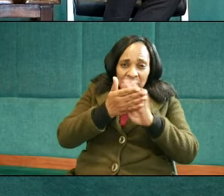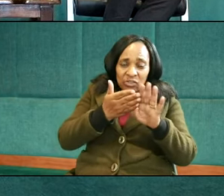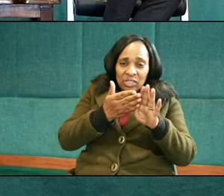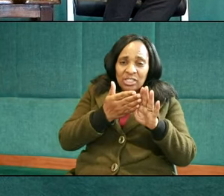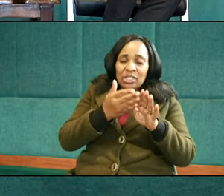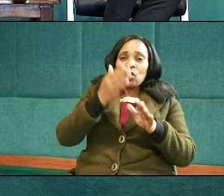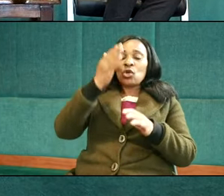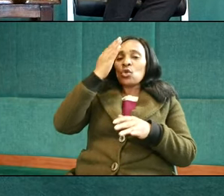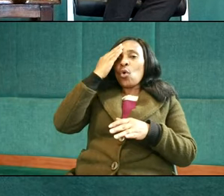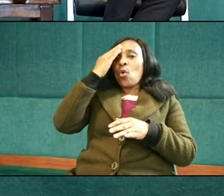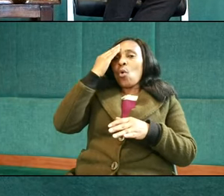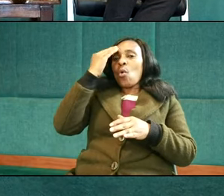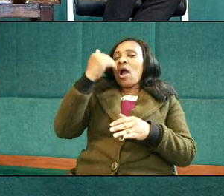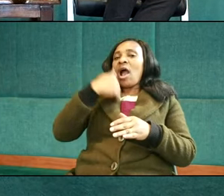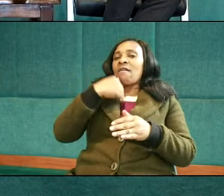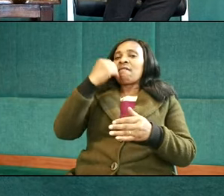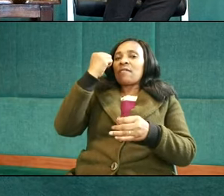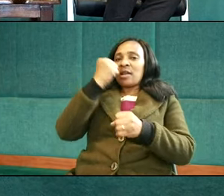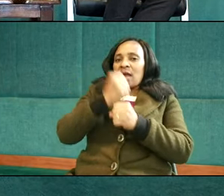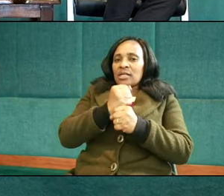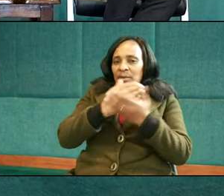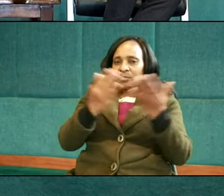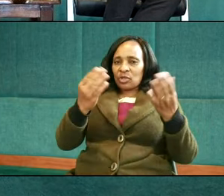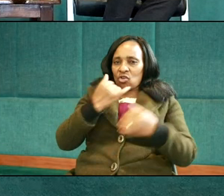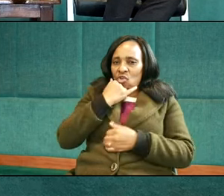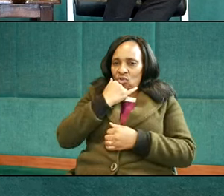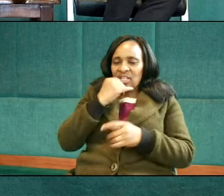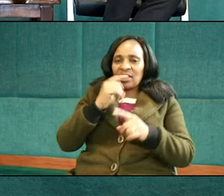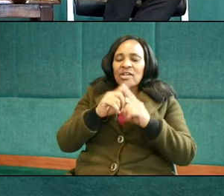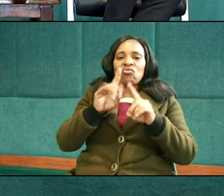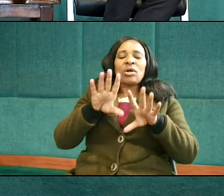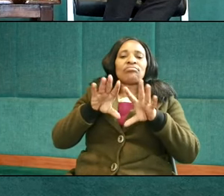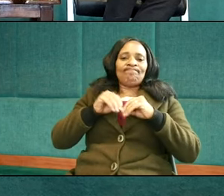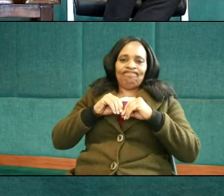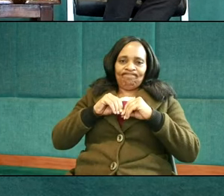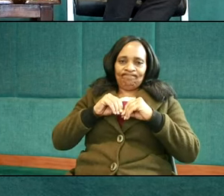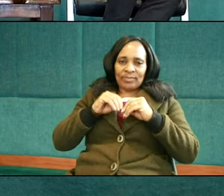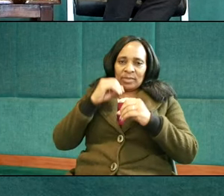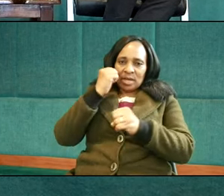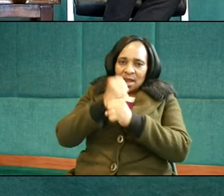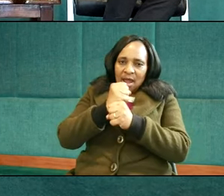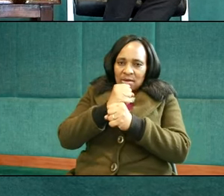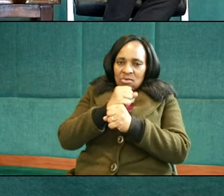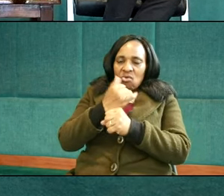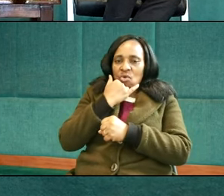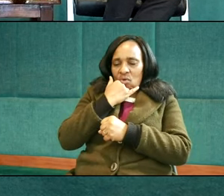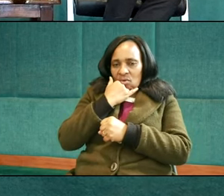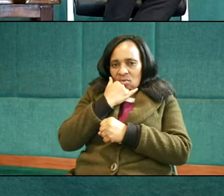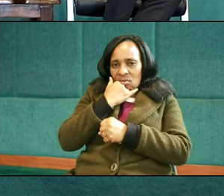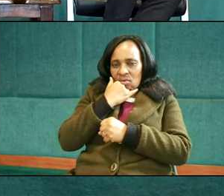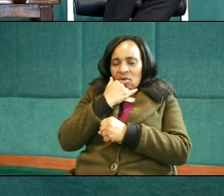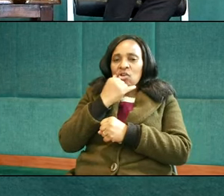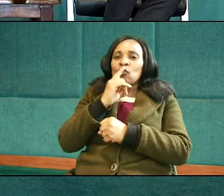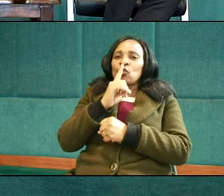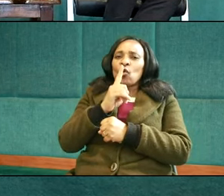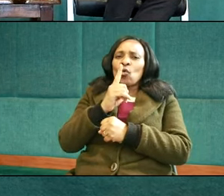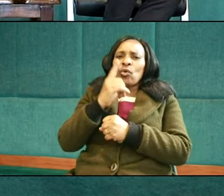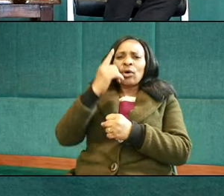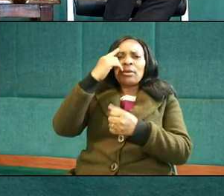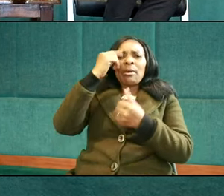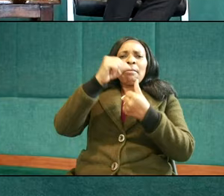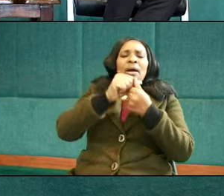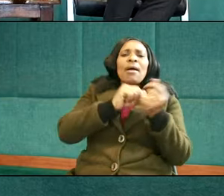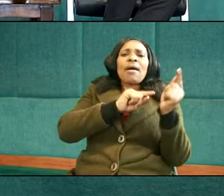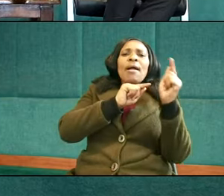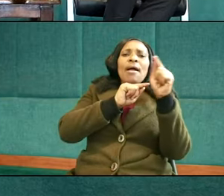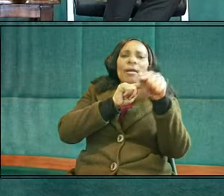know you have done something wrong and you acknowledge that you have done wrong. So the realization